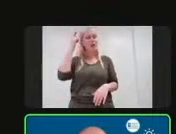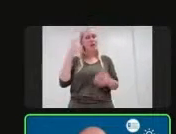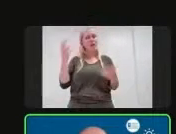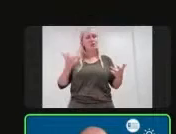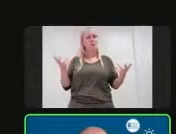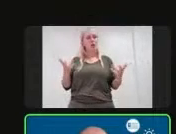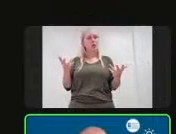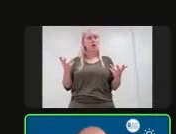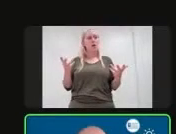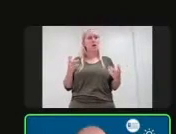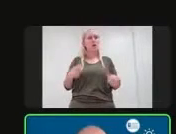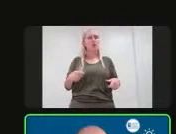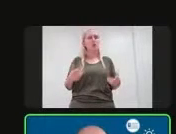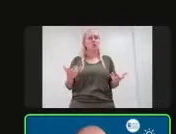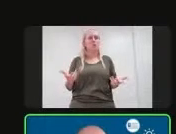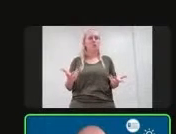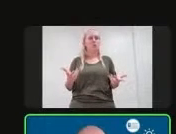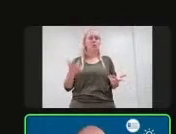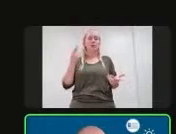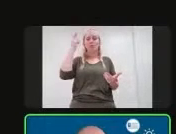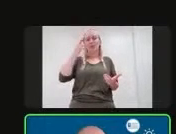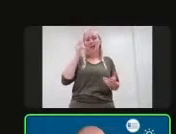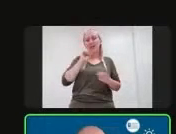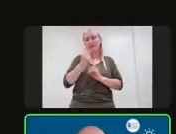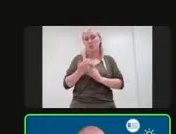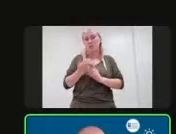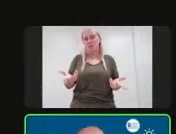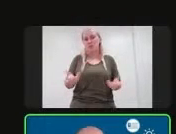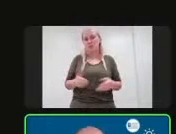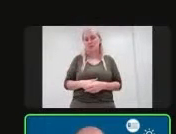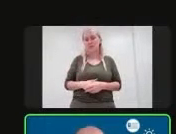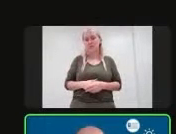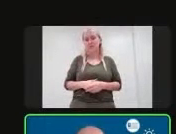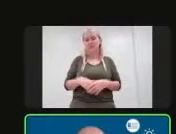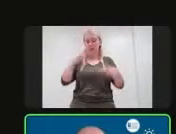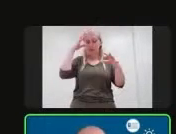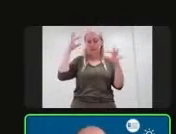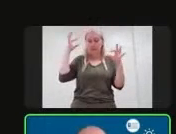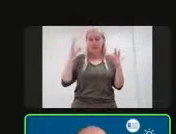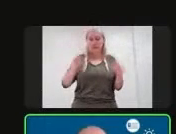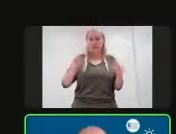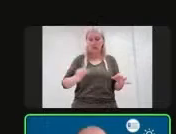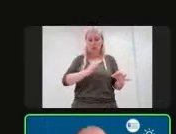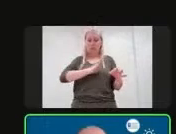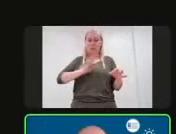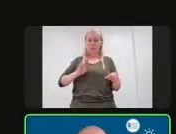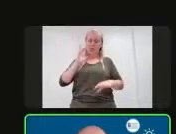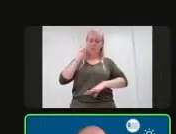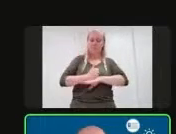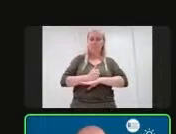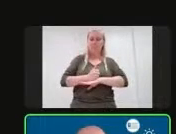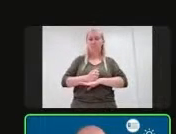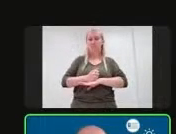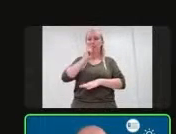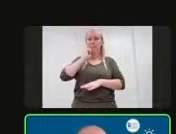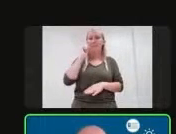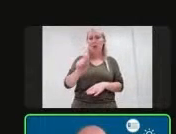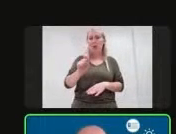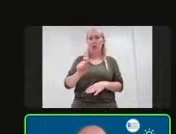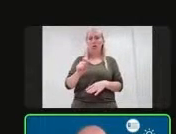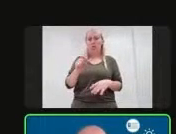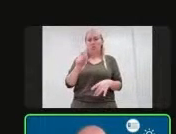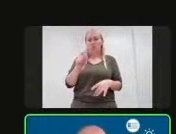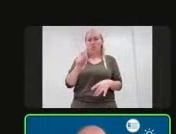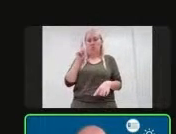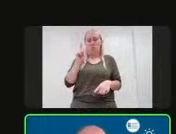it's the reality of the situation. A decision of the board is binding. There's no point in protesting